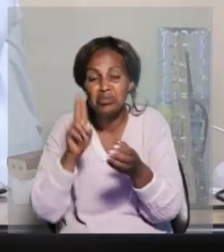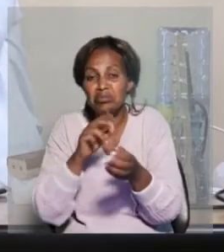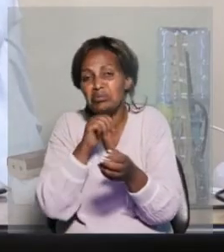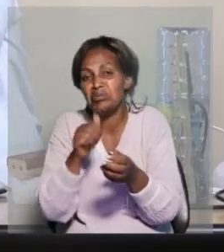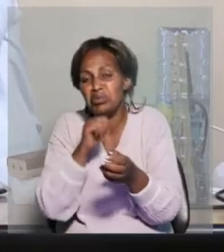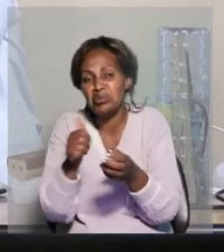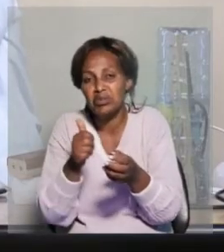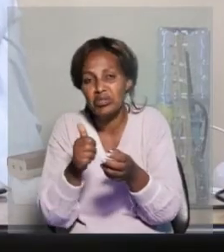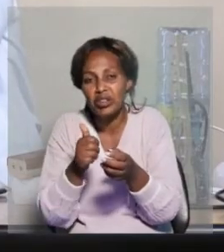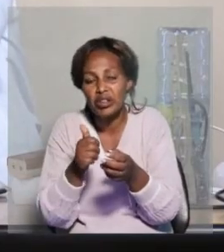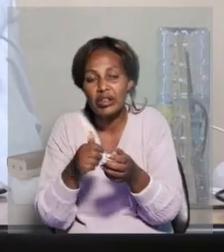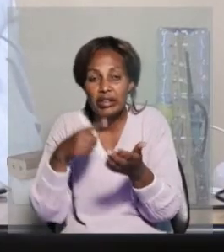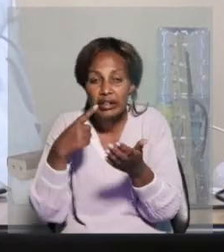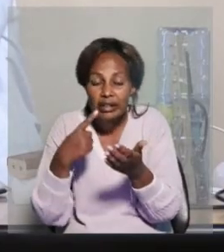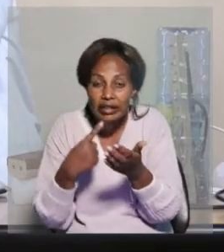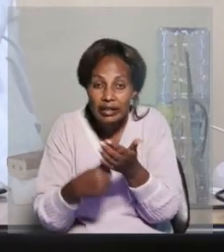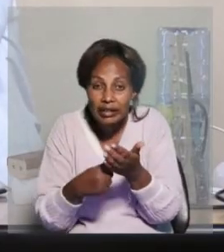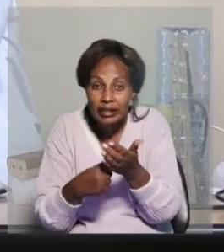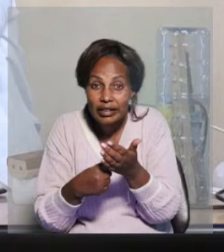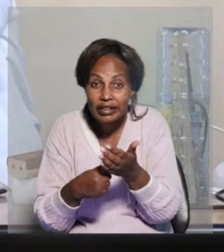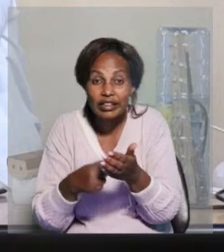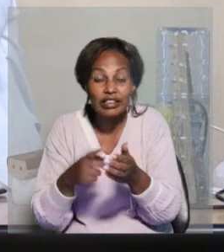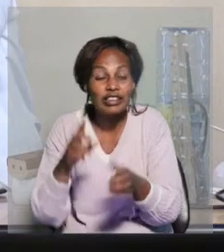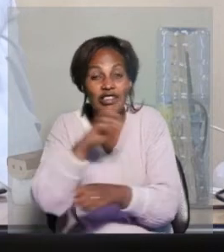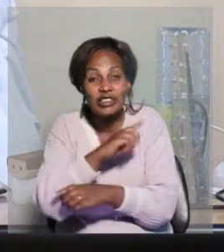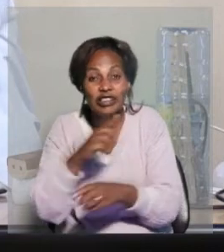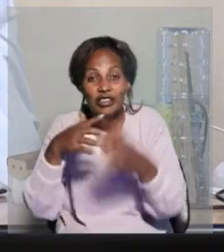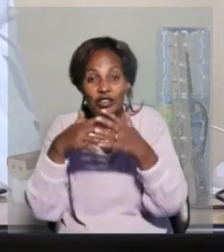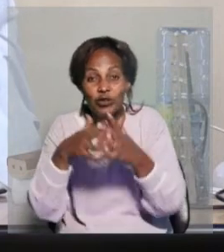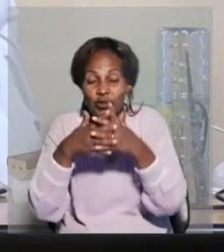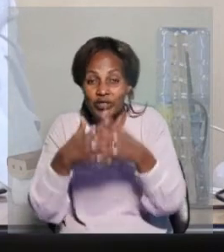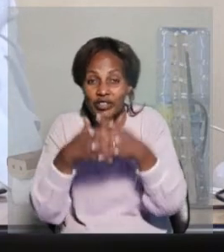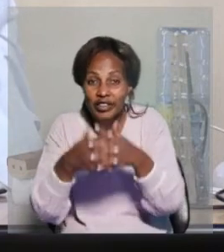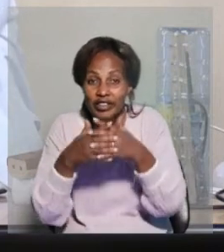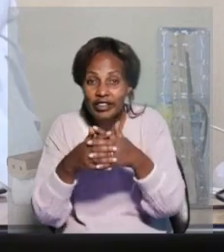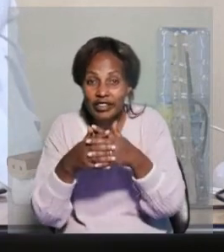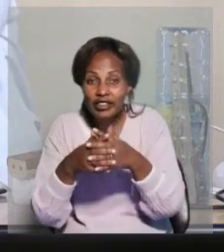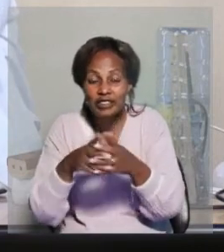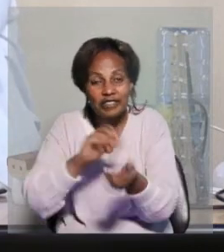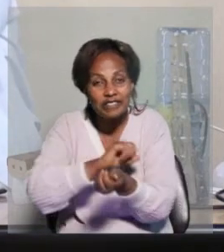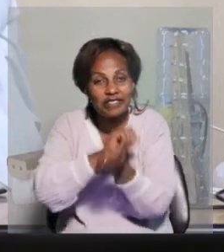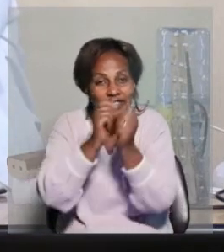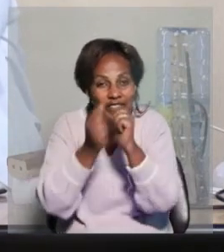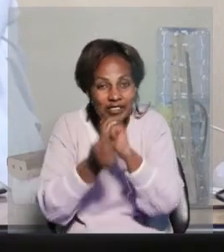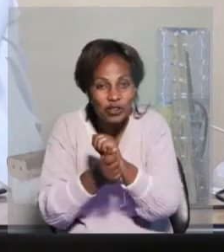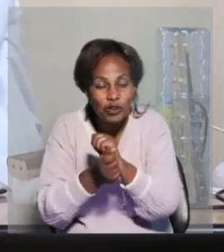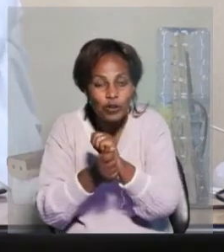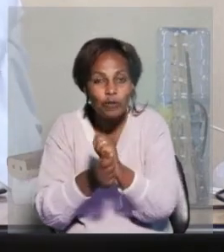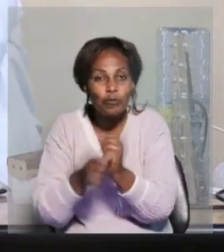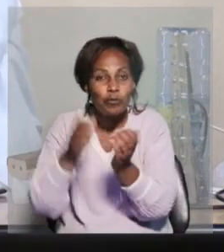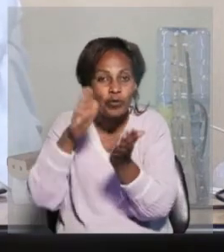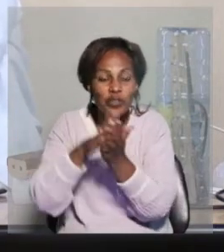days, manufacturers of bulbs are shifting from incandescent lamps to